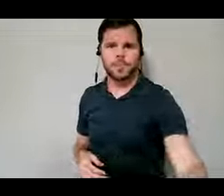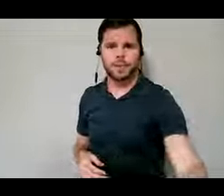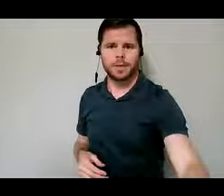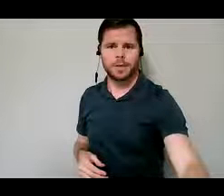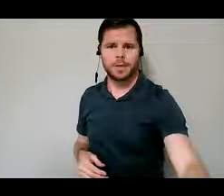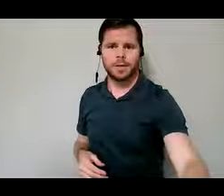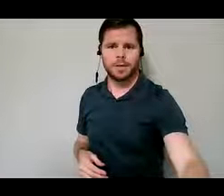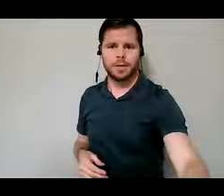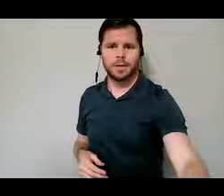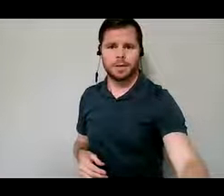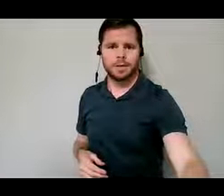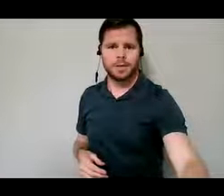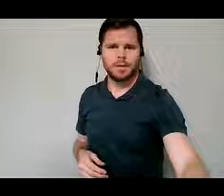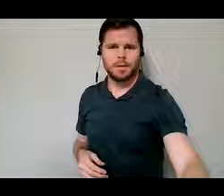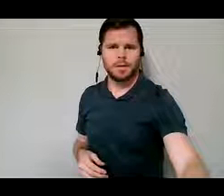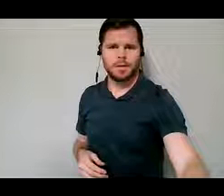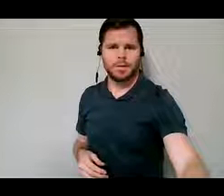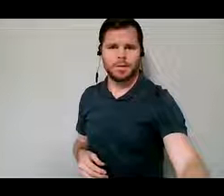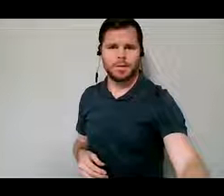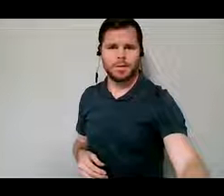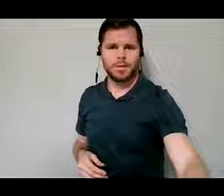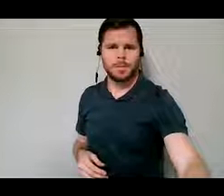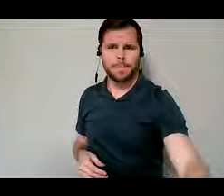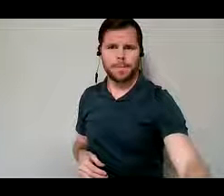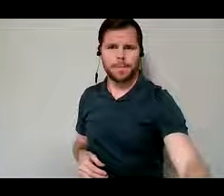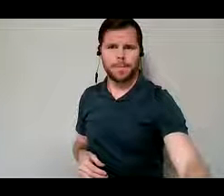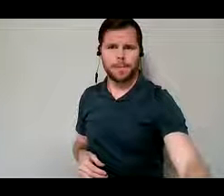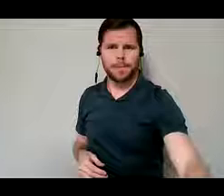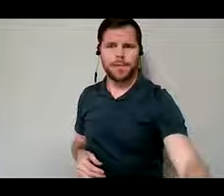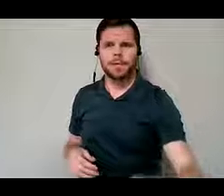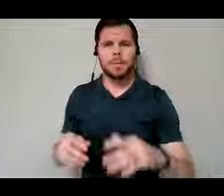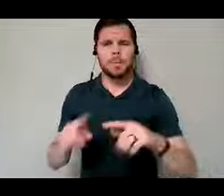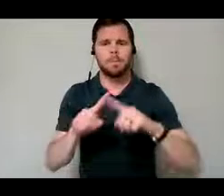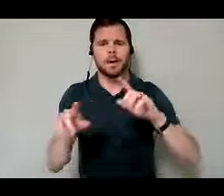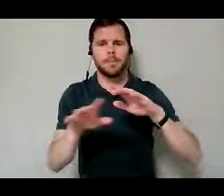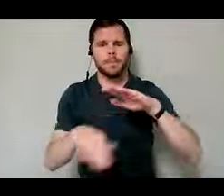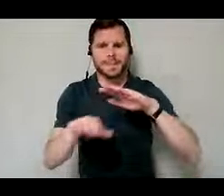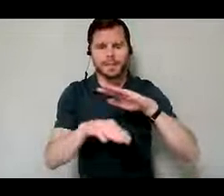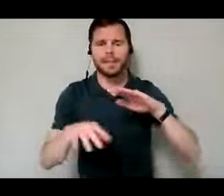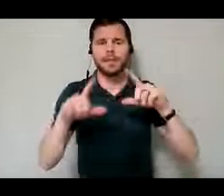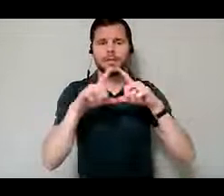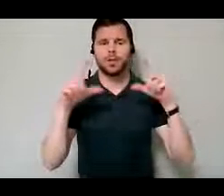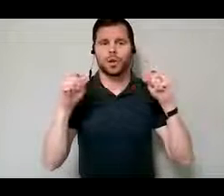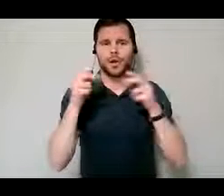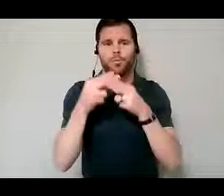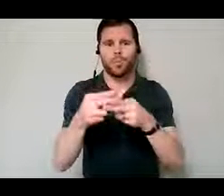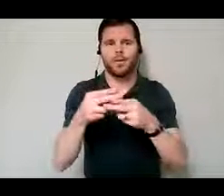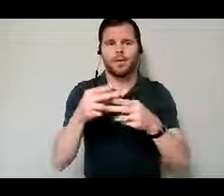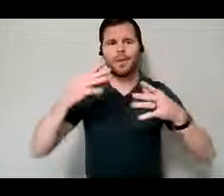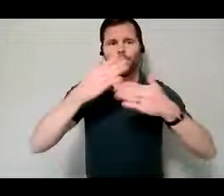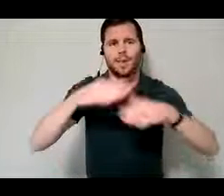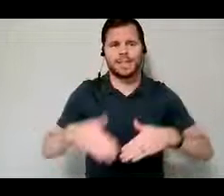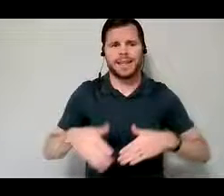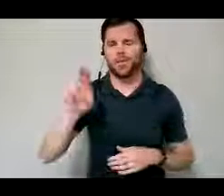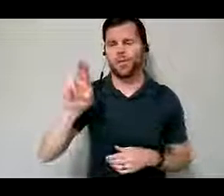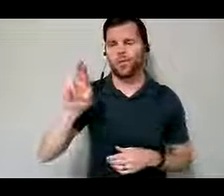left. But basically they're cards that break down what are called the RIASEC codes. Whenever a student takes an